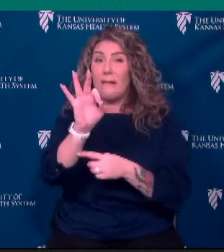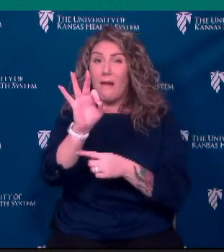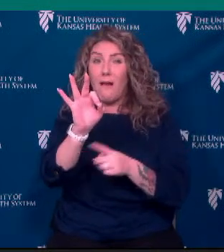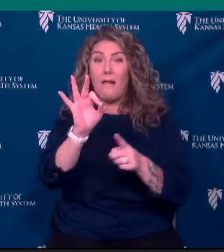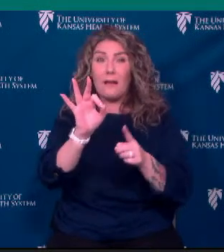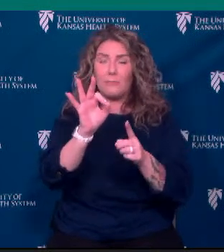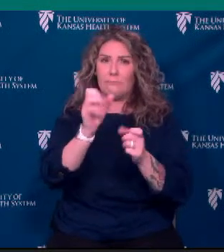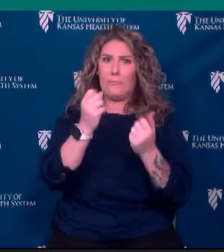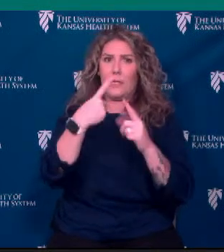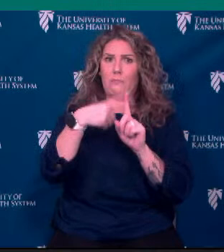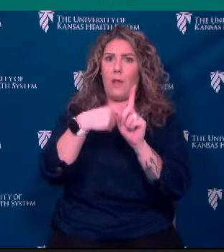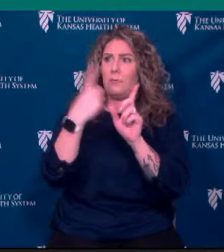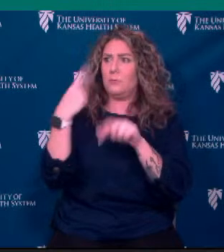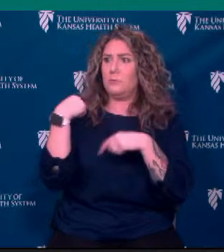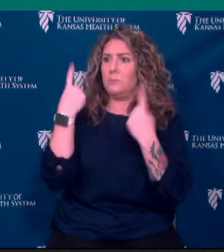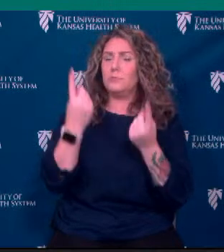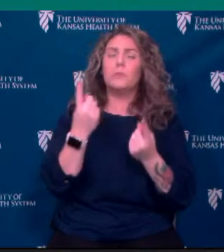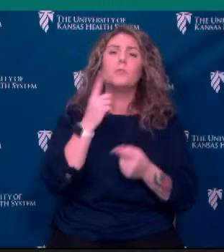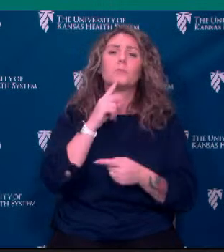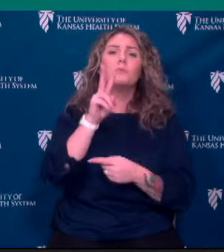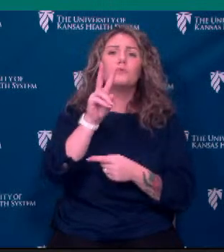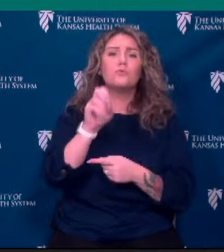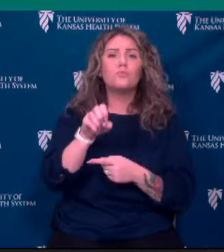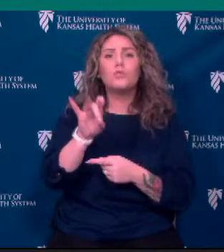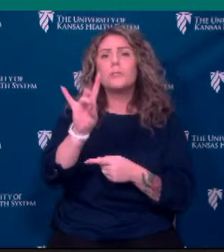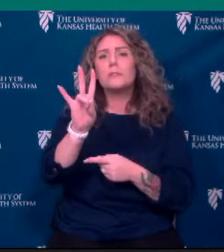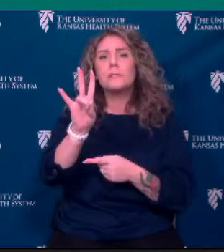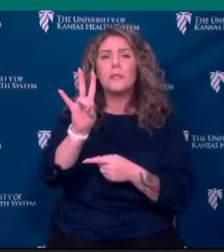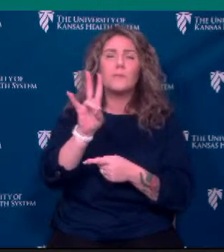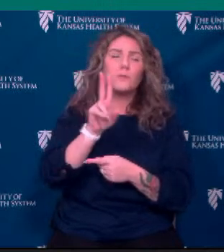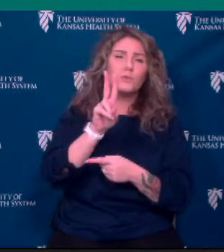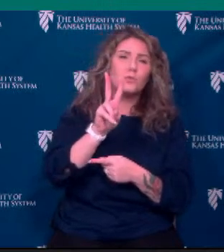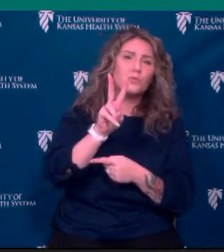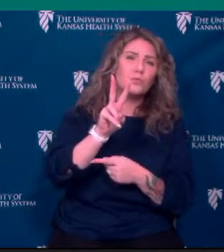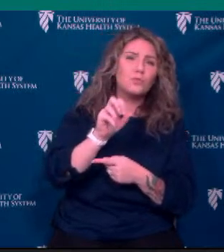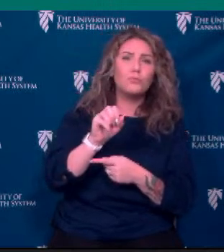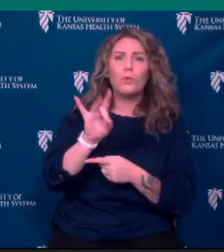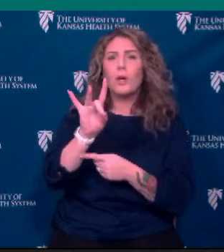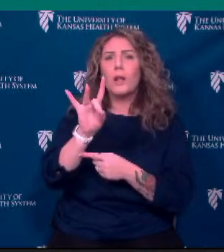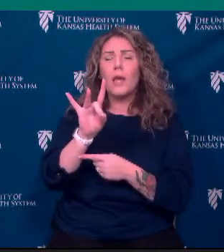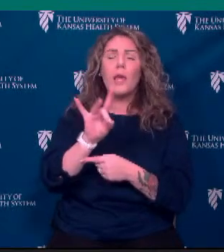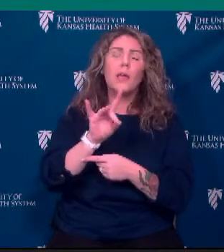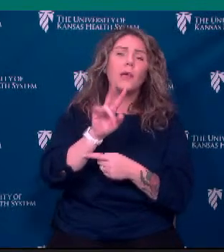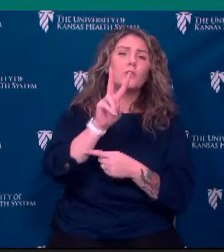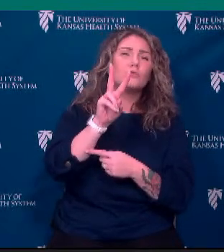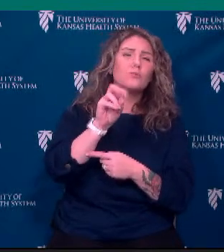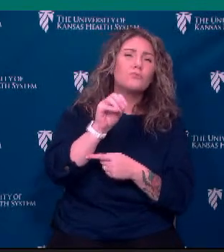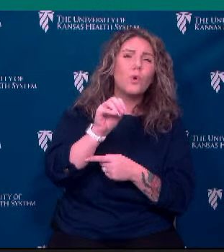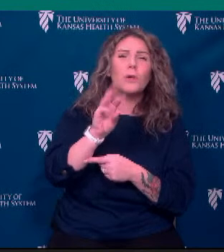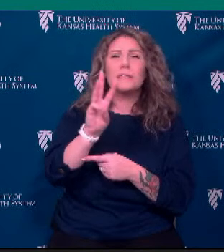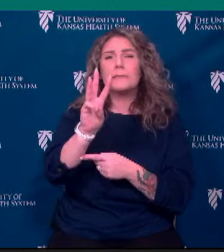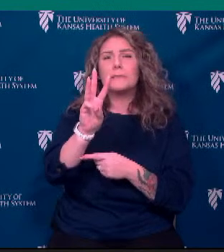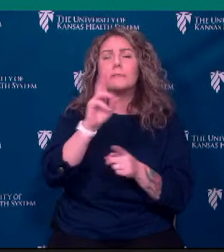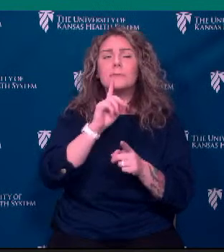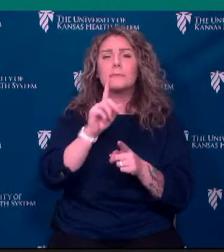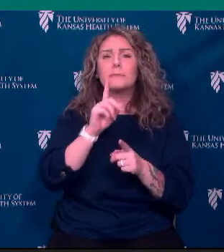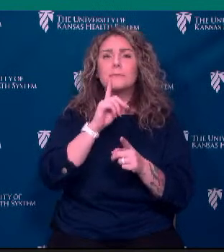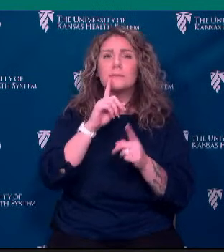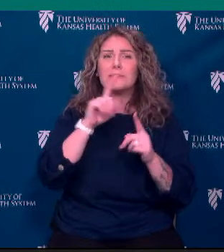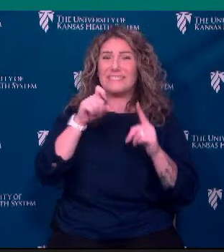the 2.7 to 2.8, starting to see some 2.6, 2.7. We really have to be